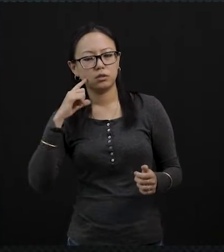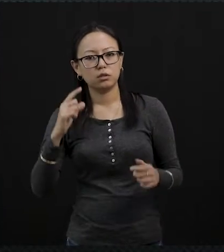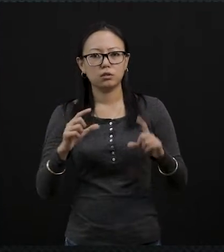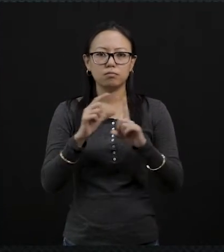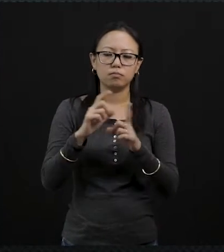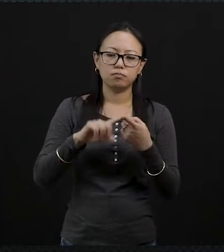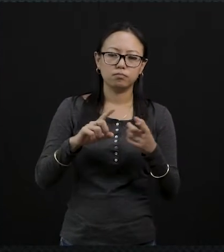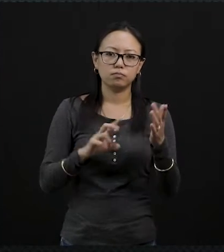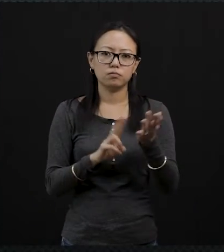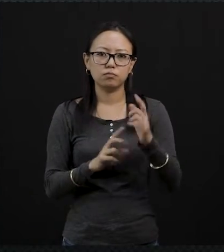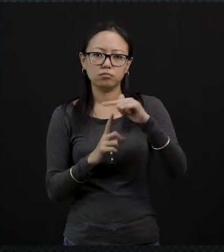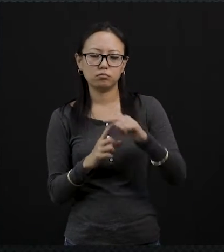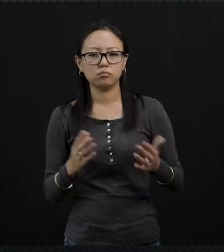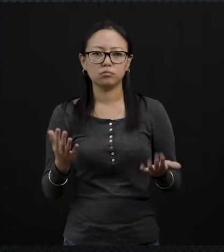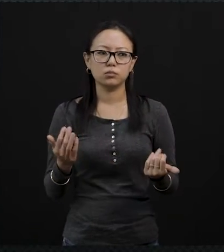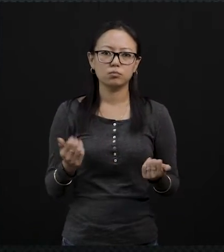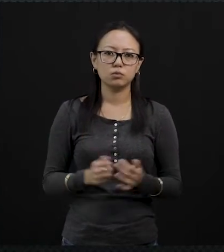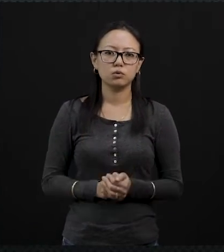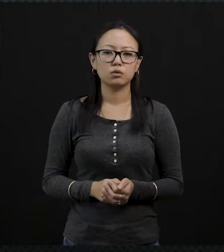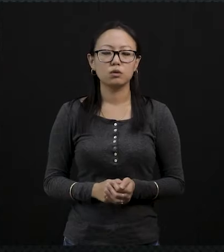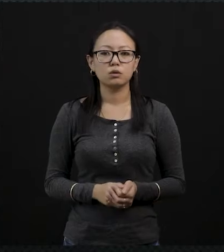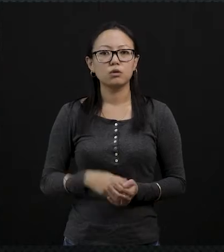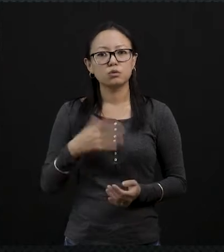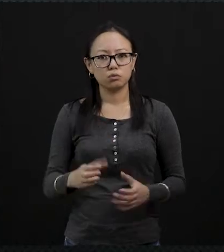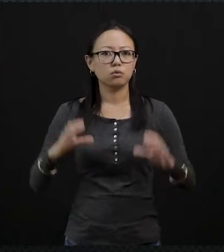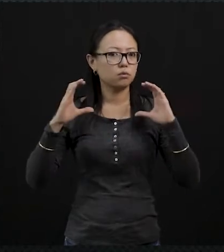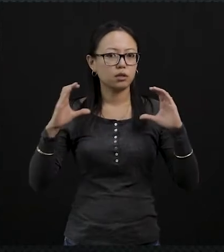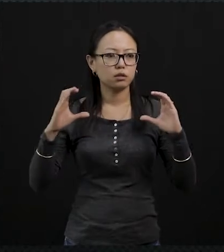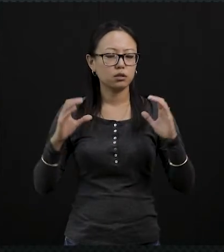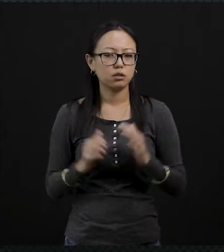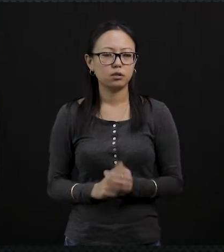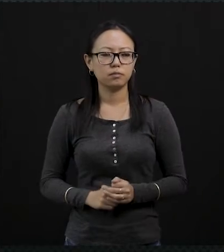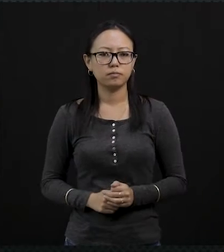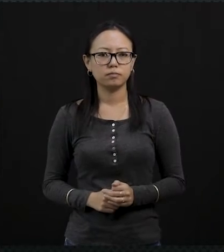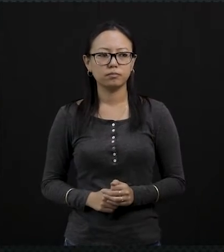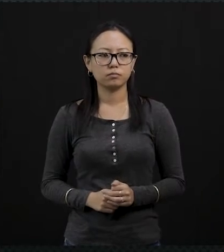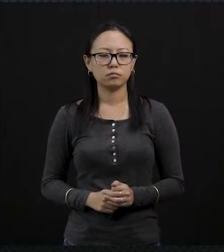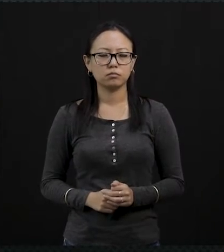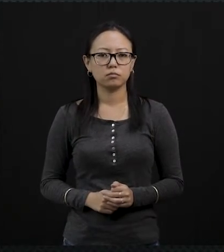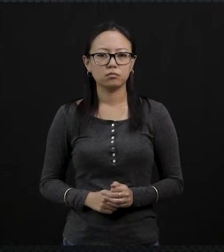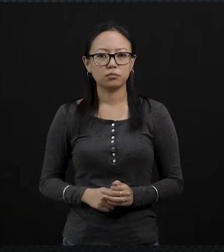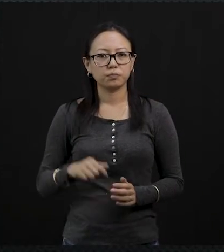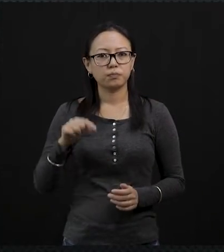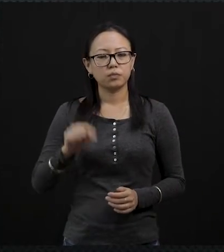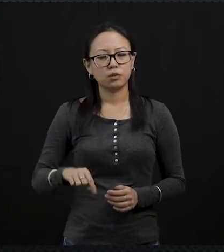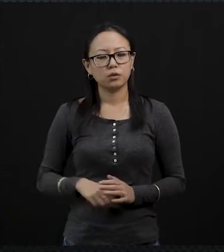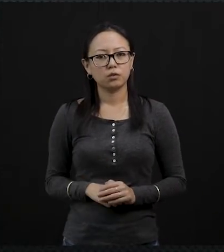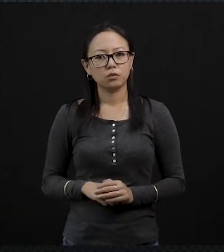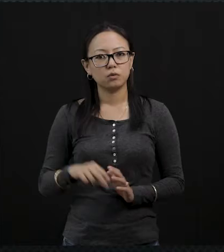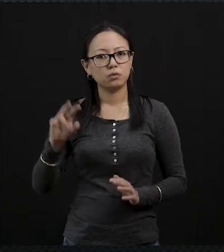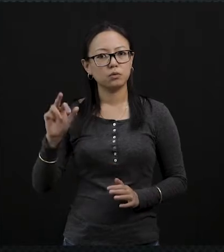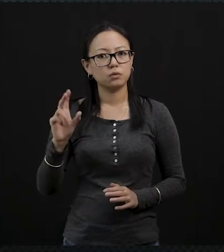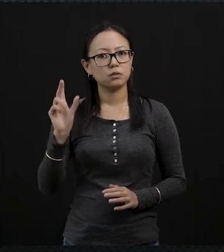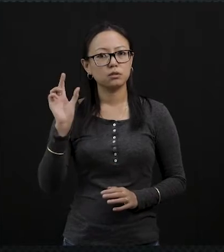better, right? Okay, now we'll learn about the second safety rule.